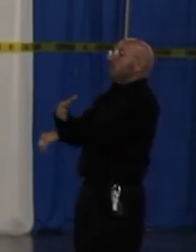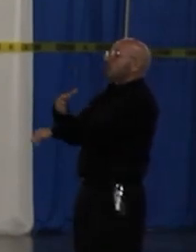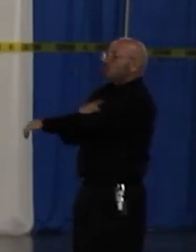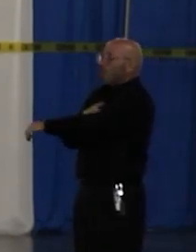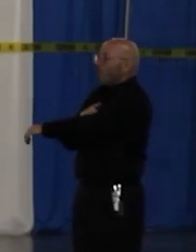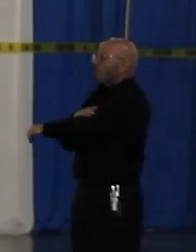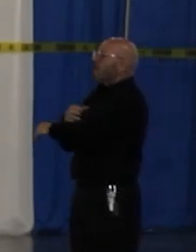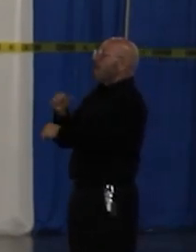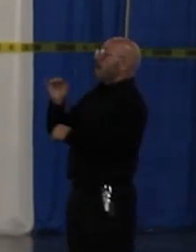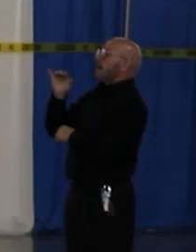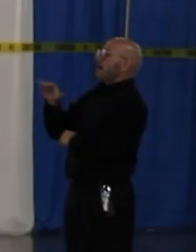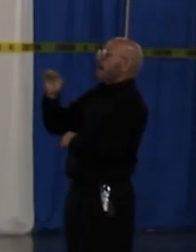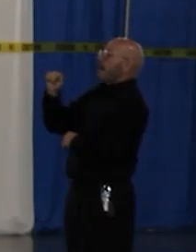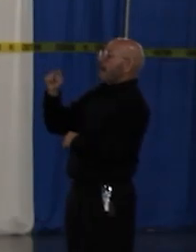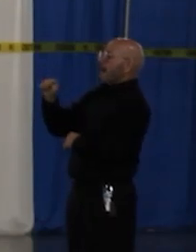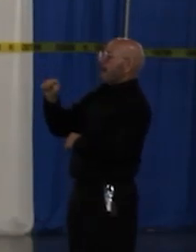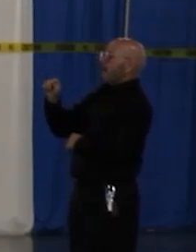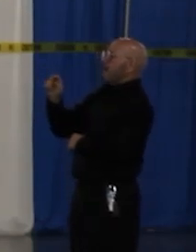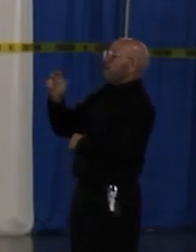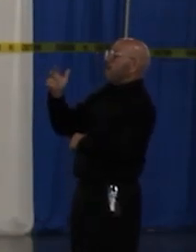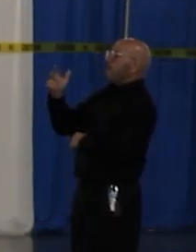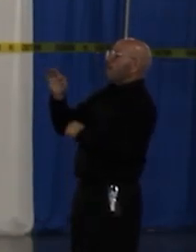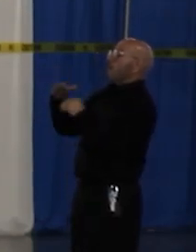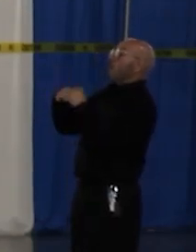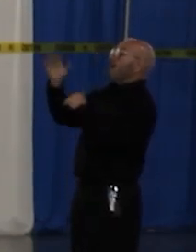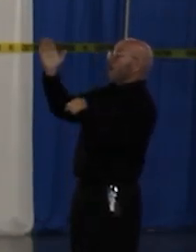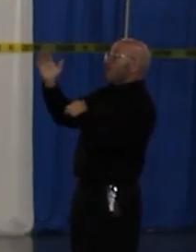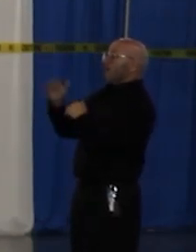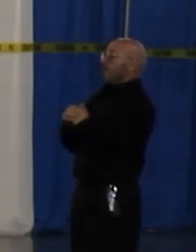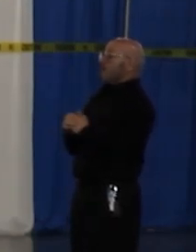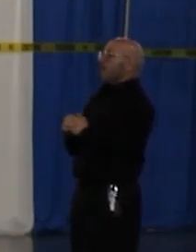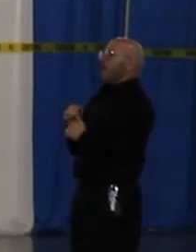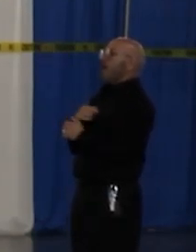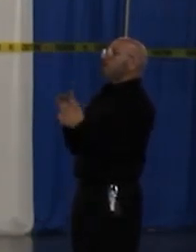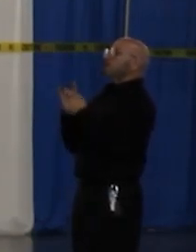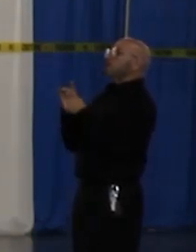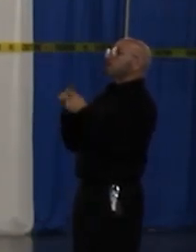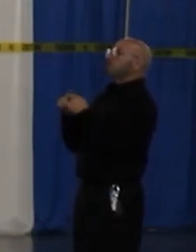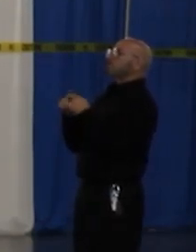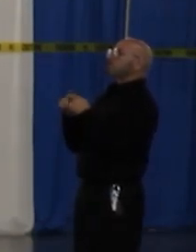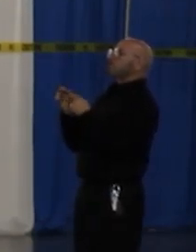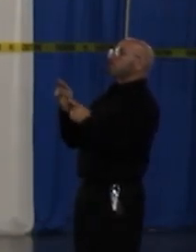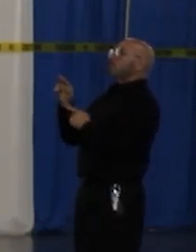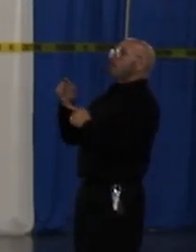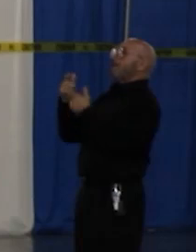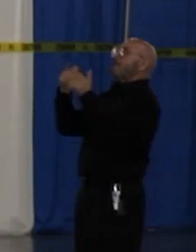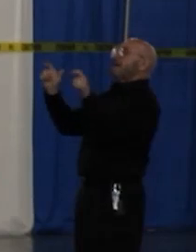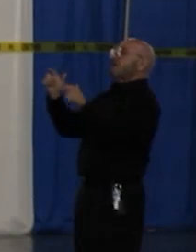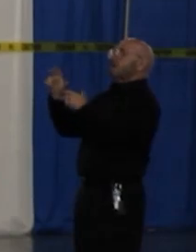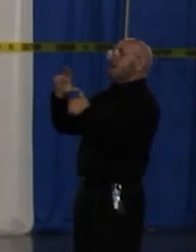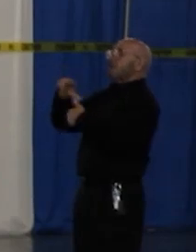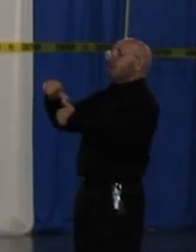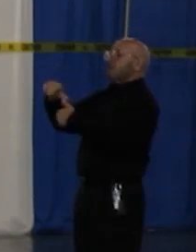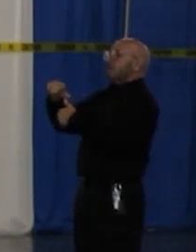hurricane when it's Category 3 or greater. And so I'll be referring to a major hurricane, so just kind of remember that